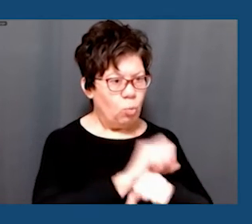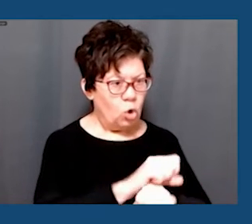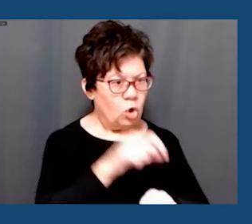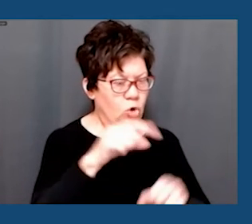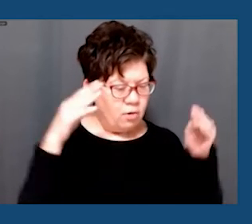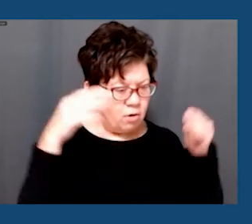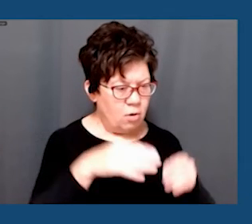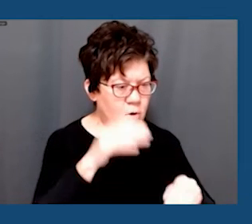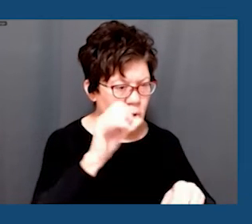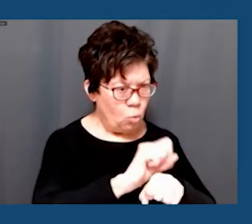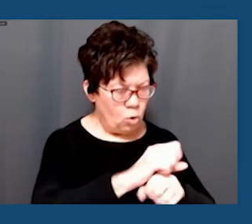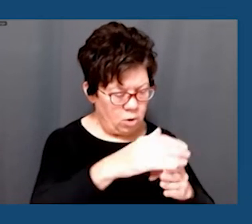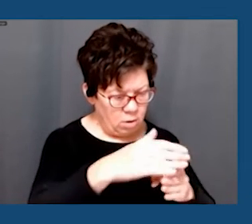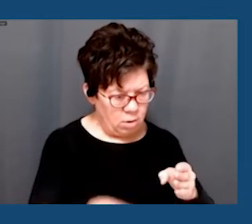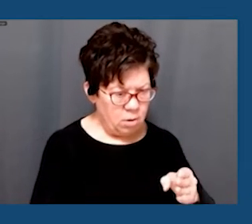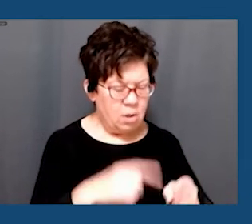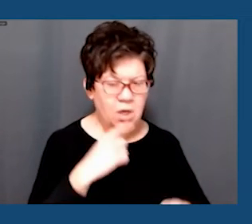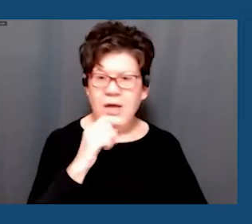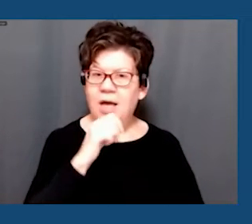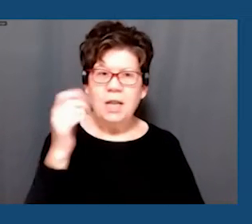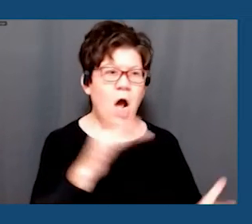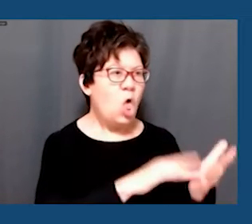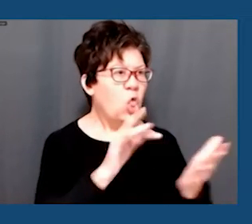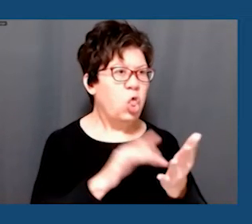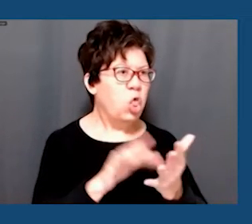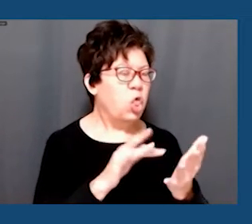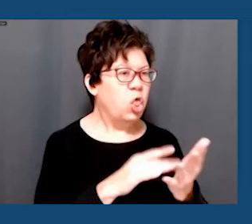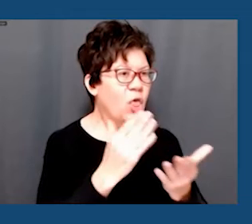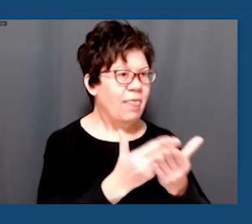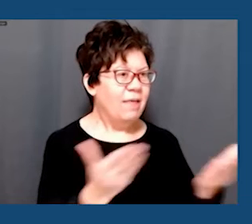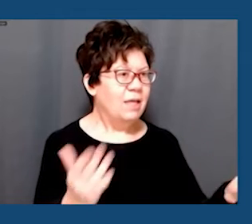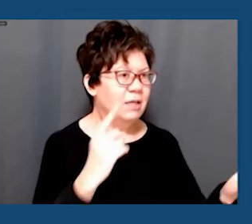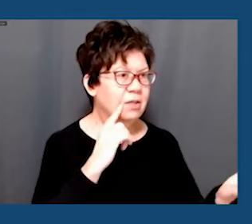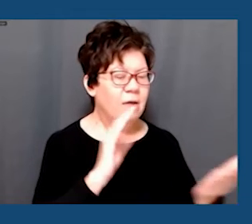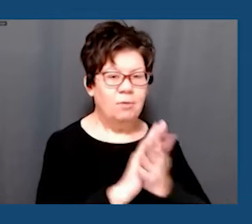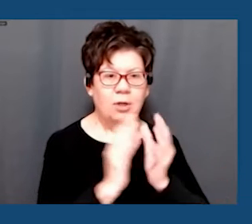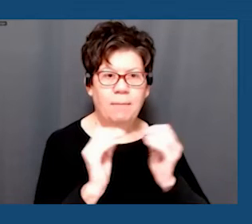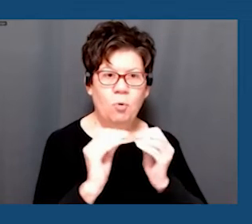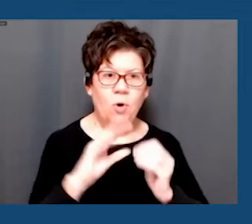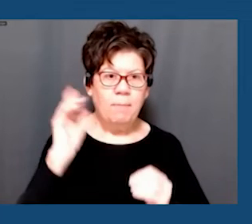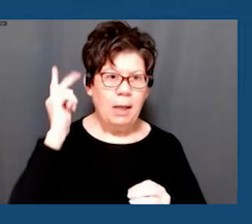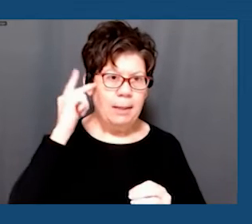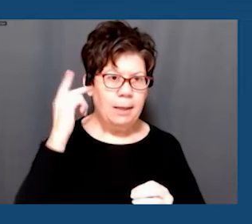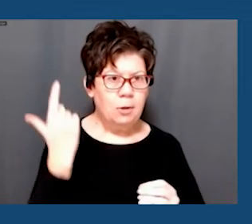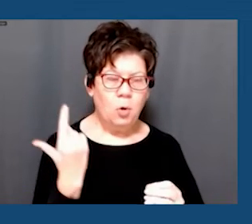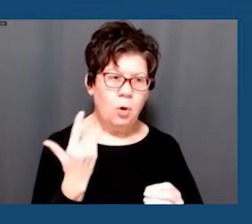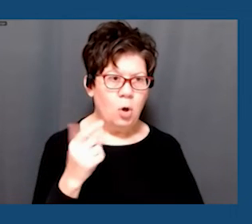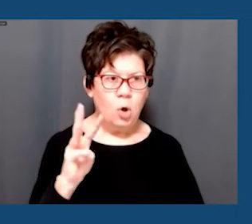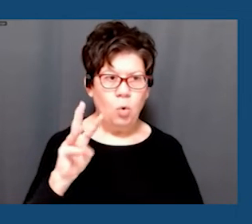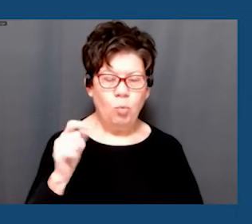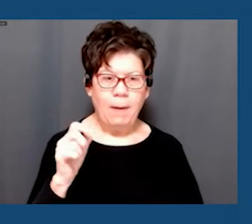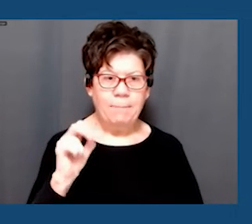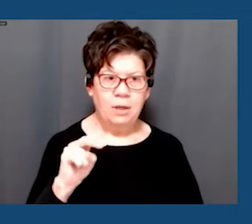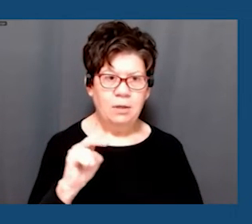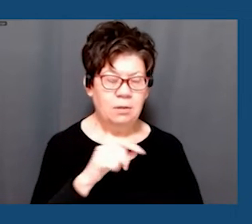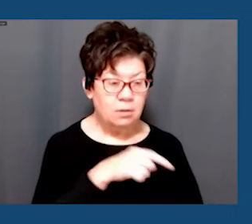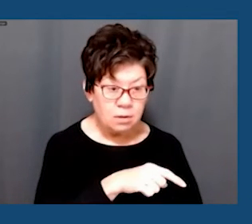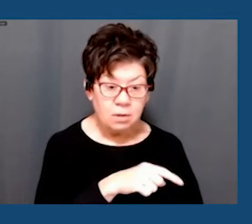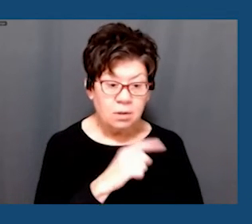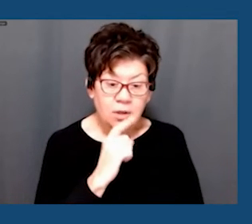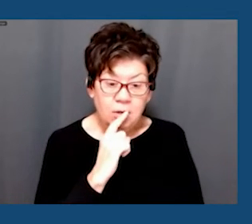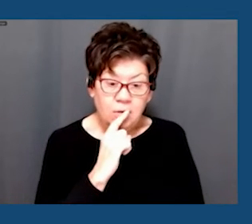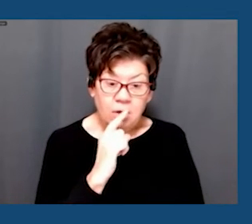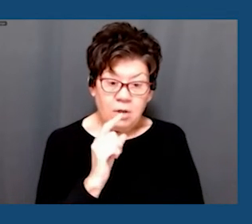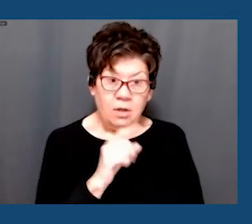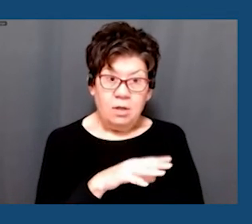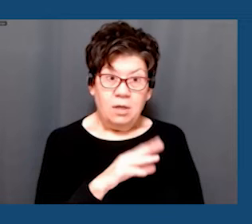it for political gain. And I'm not just saying that, they're saying that. Republicans have said, we don't want to solve the immigration crisis. My God, that might